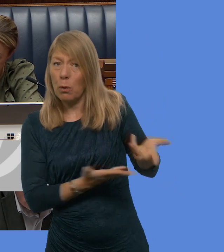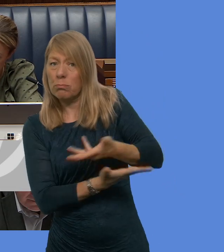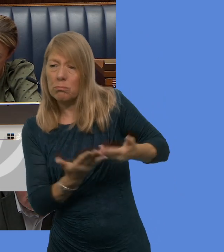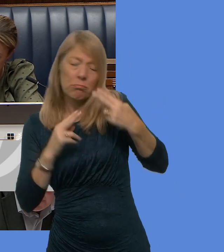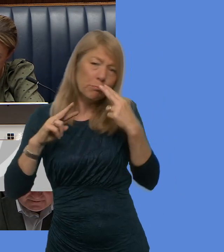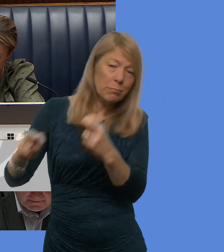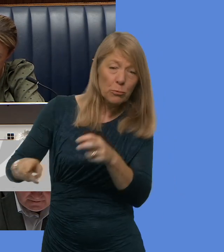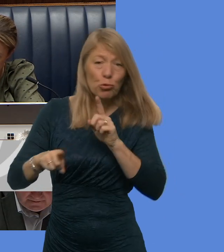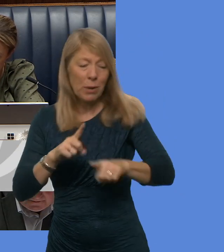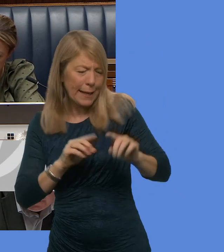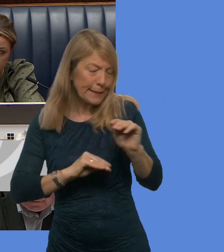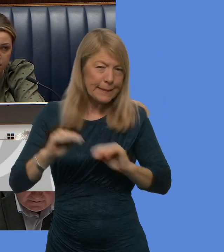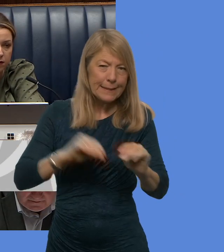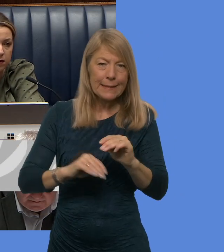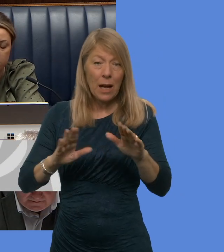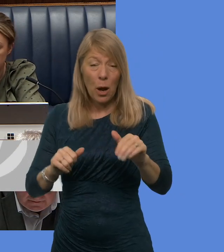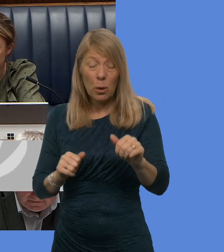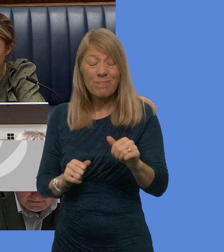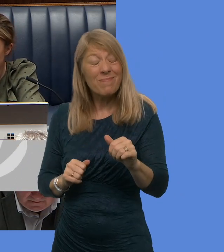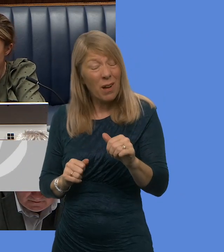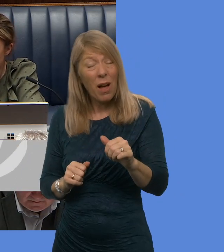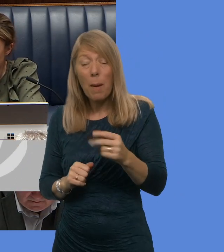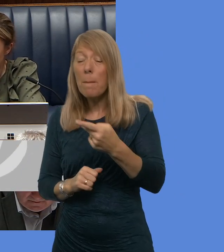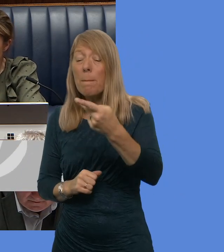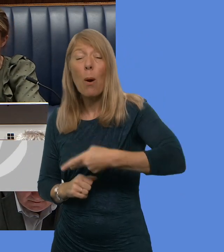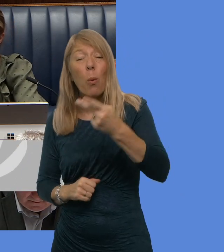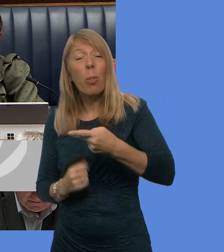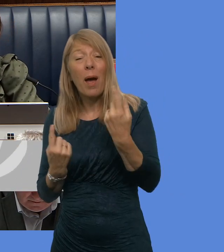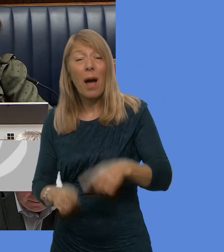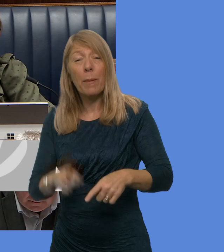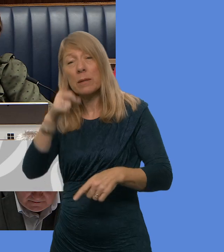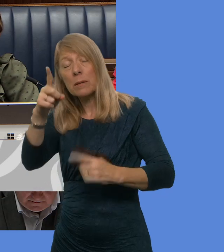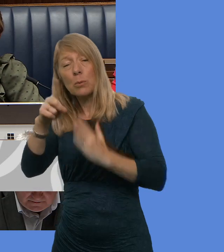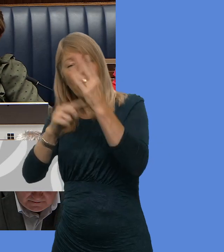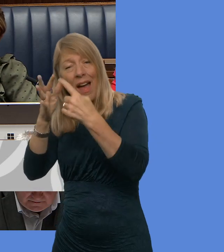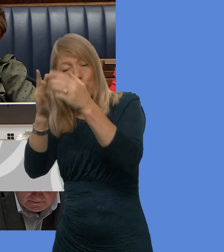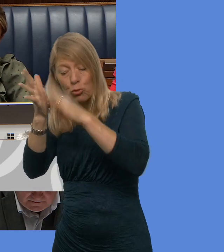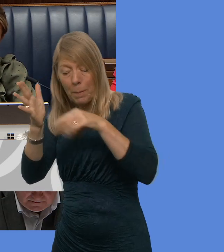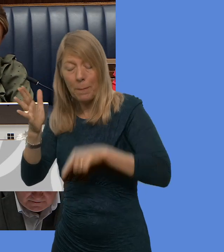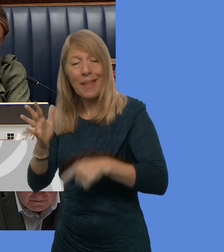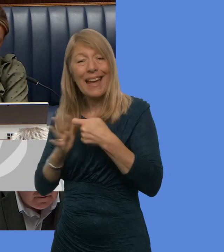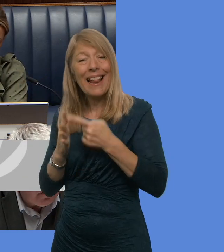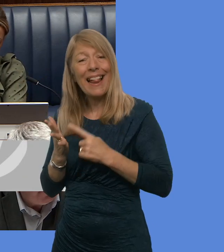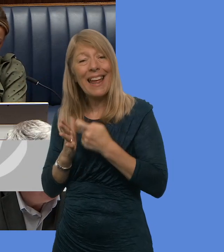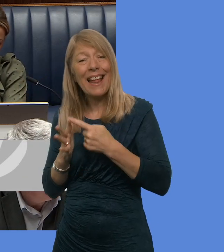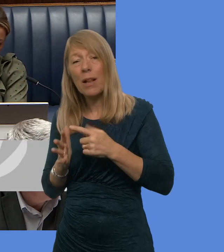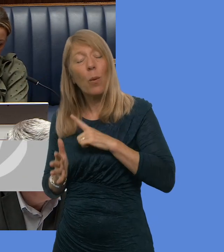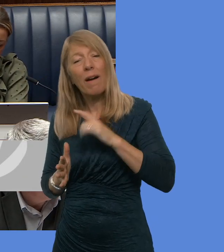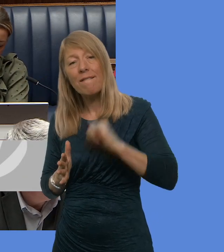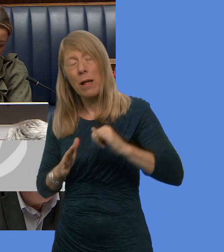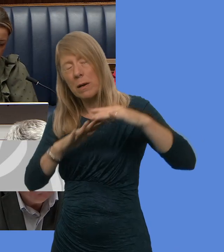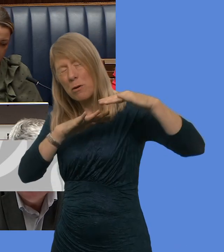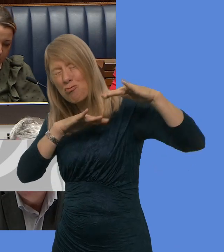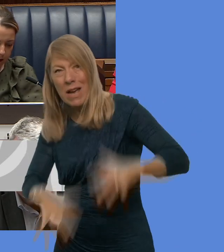both incidents came about as a result of torrential rainfall, and we have seen a significant change in our rainfall patterns